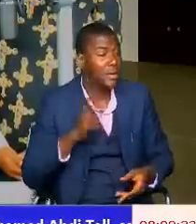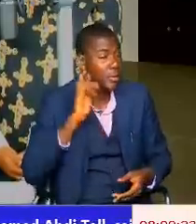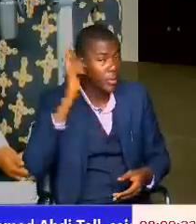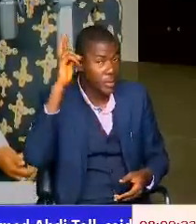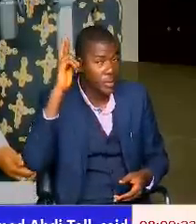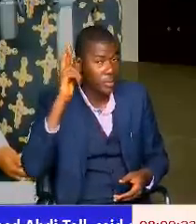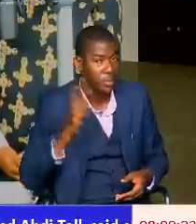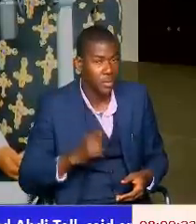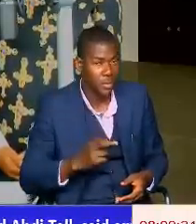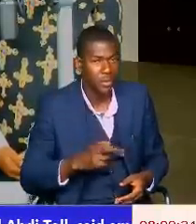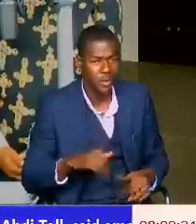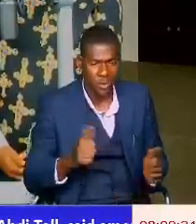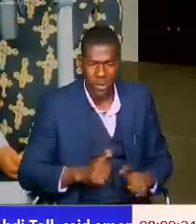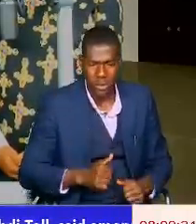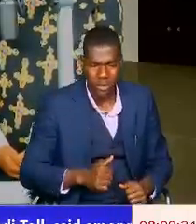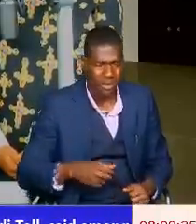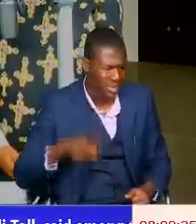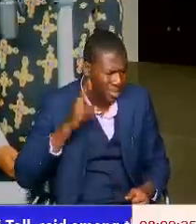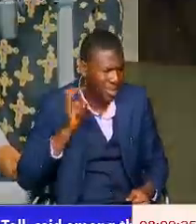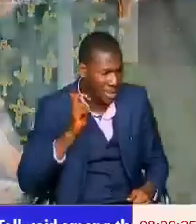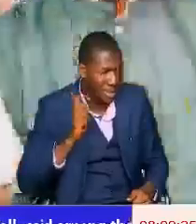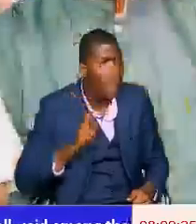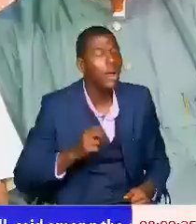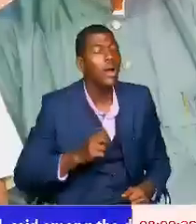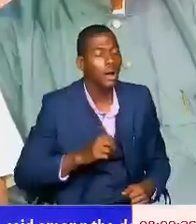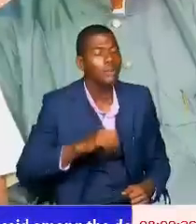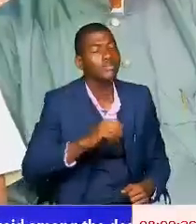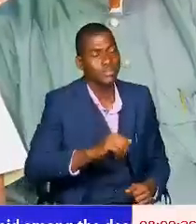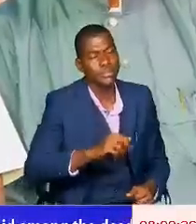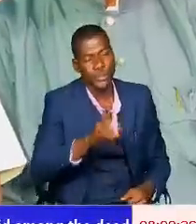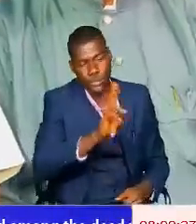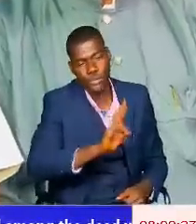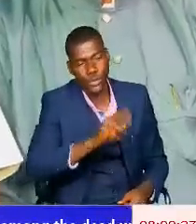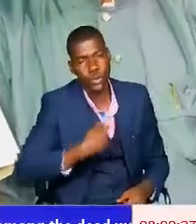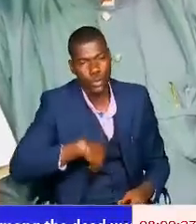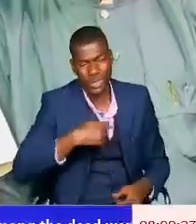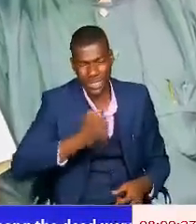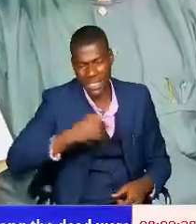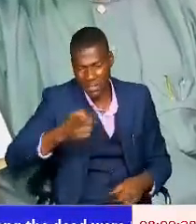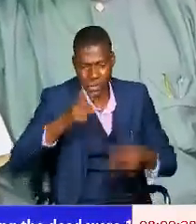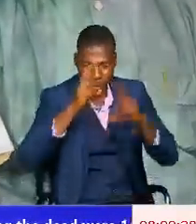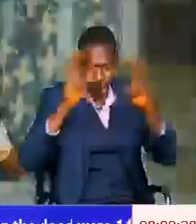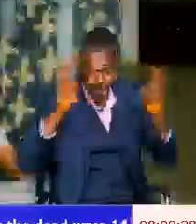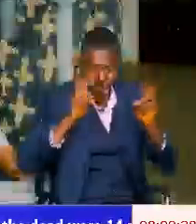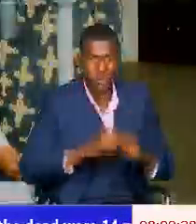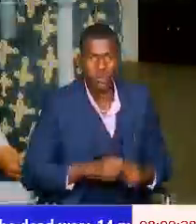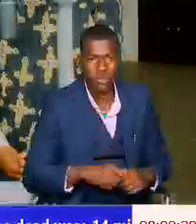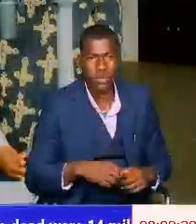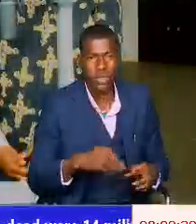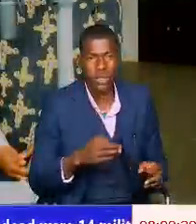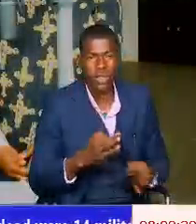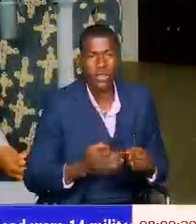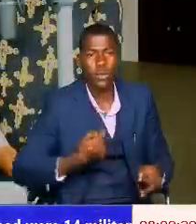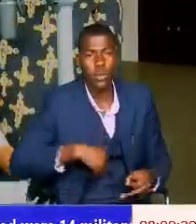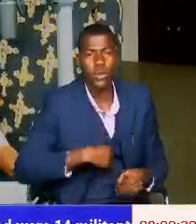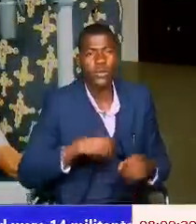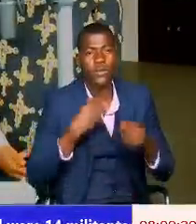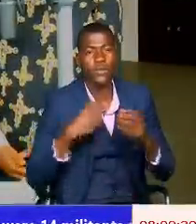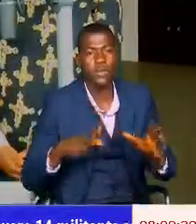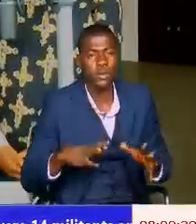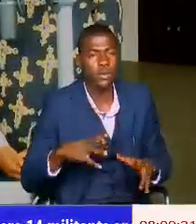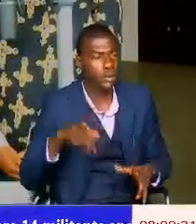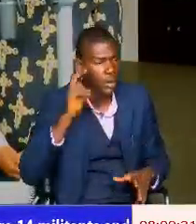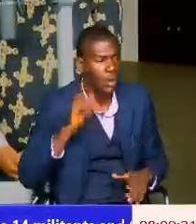they get topic to start. Yes, sir. Now we, they give them topic. After we finish program, you go hear this other